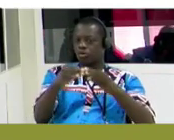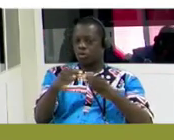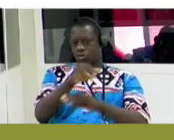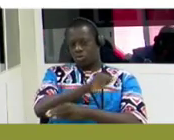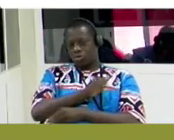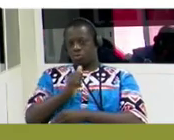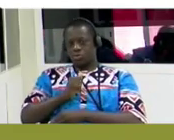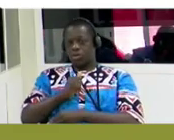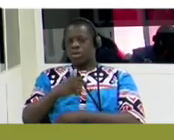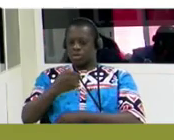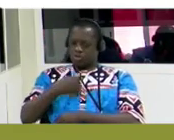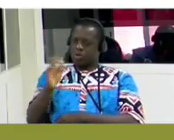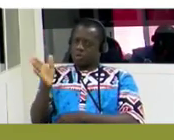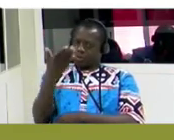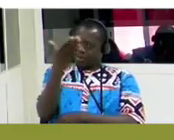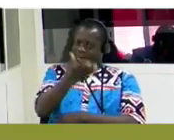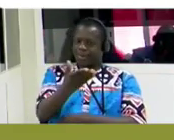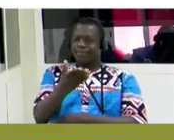So I came.